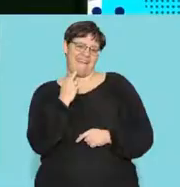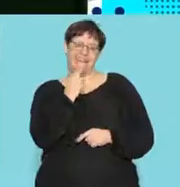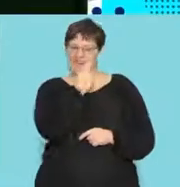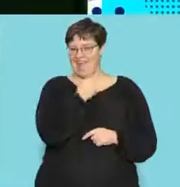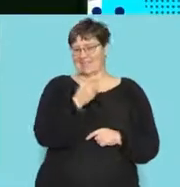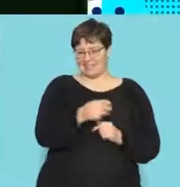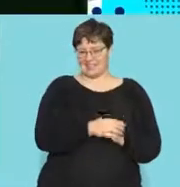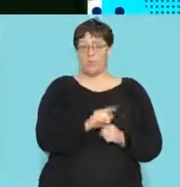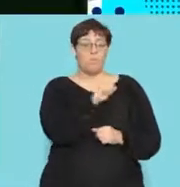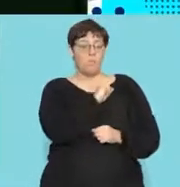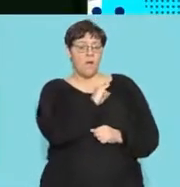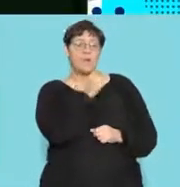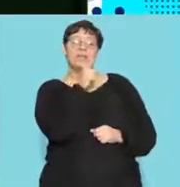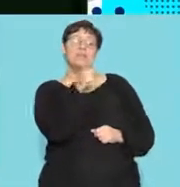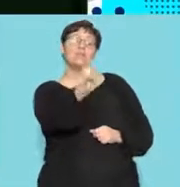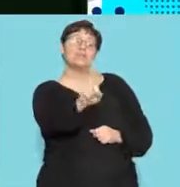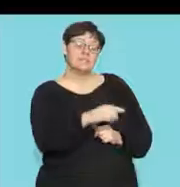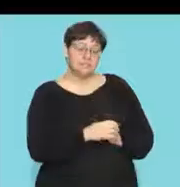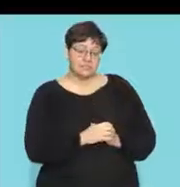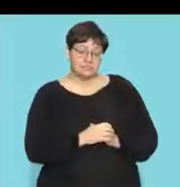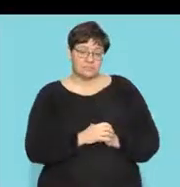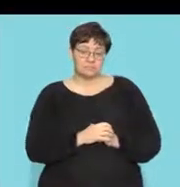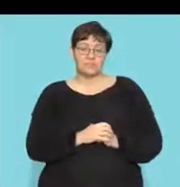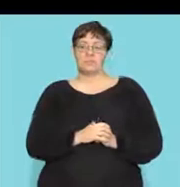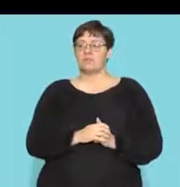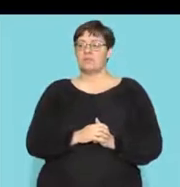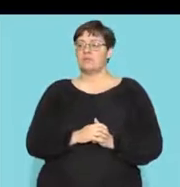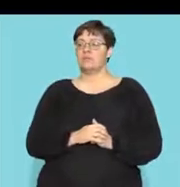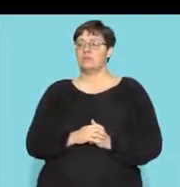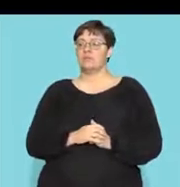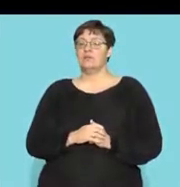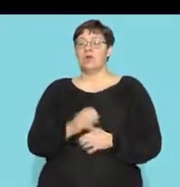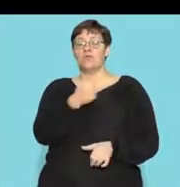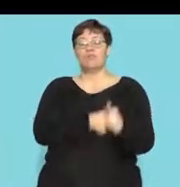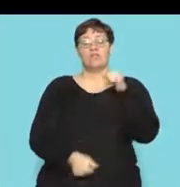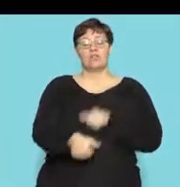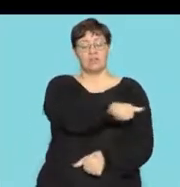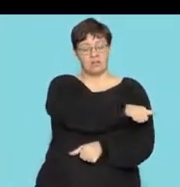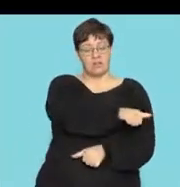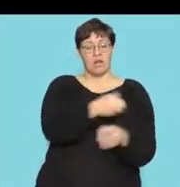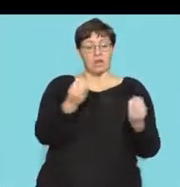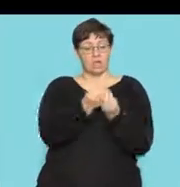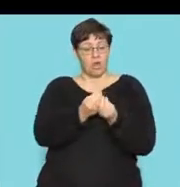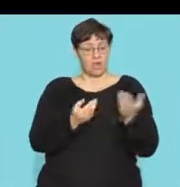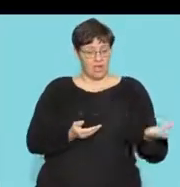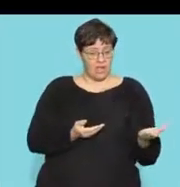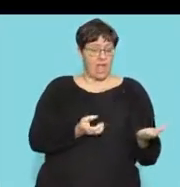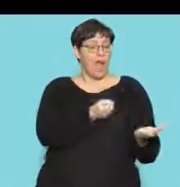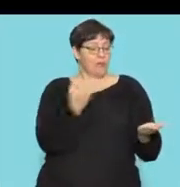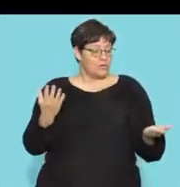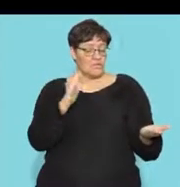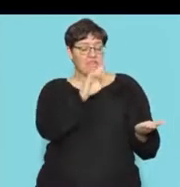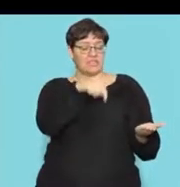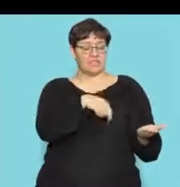here, telling you that the reversal of the stock on hand at the beginning of the year was 5,700.